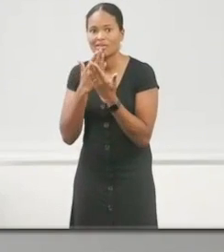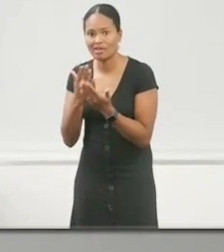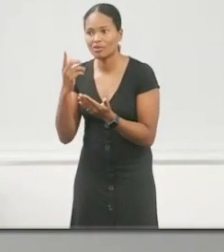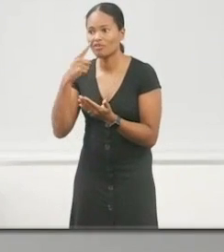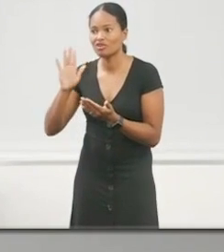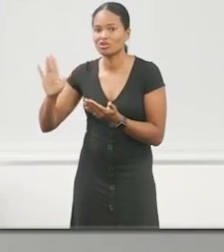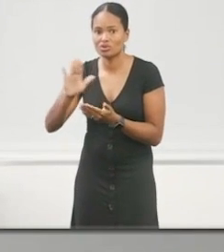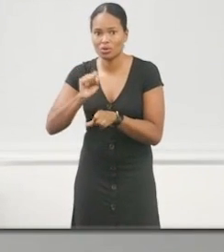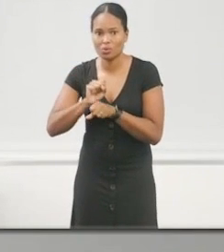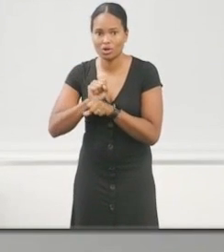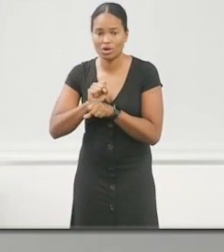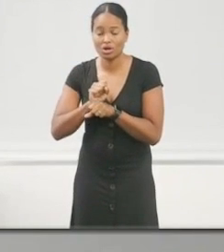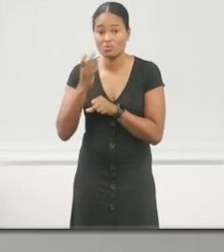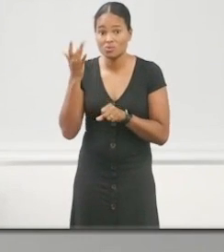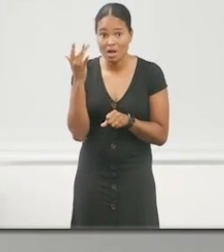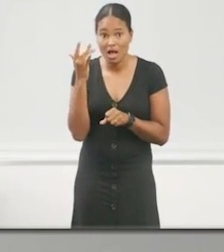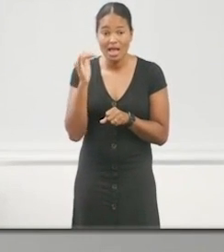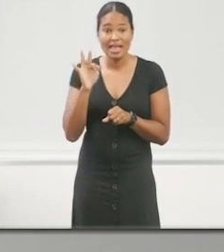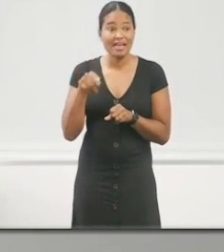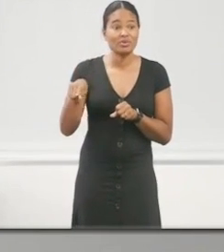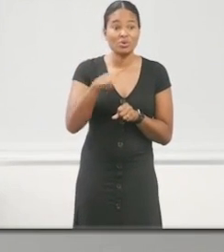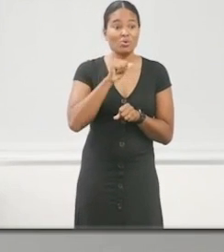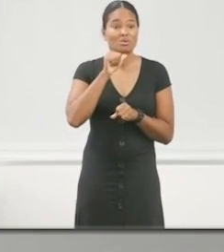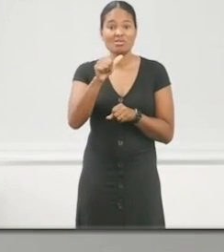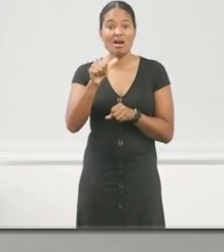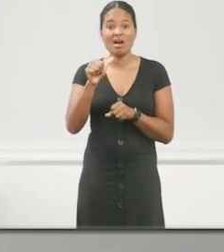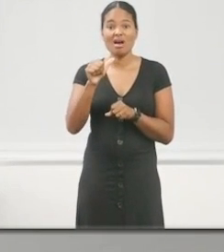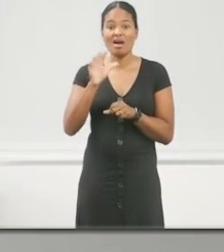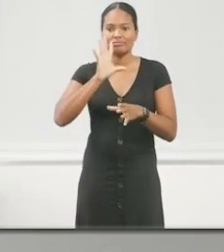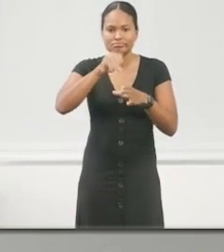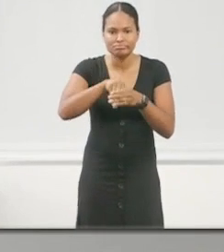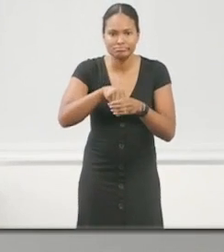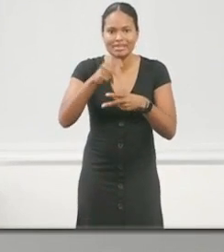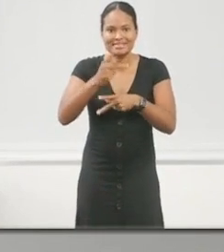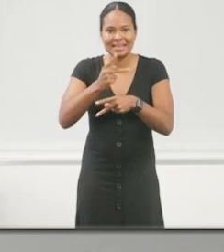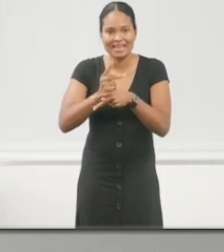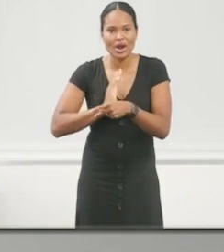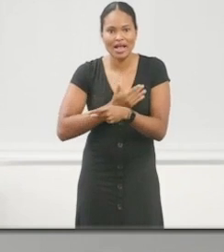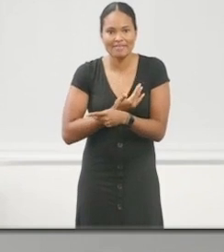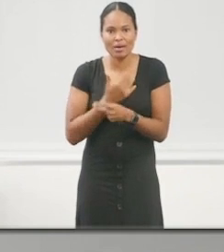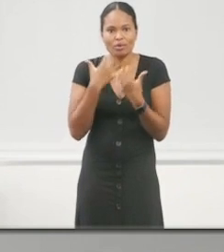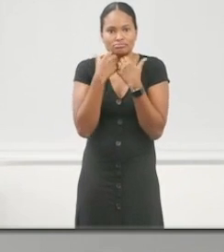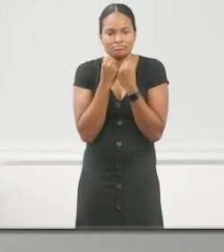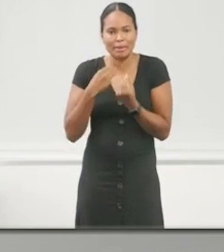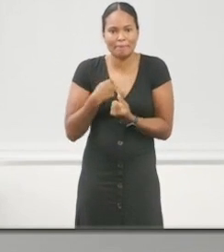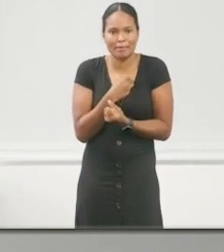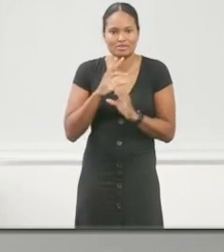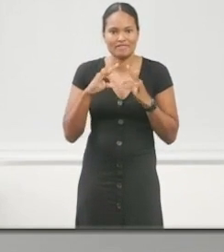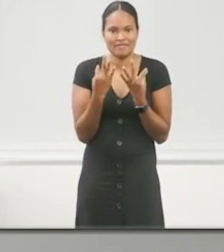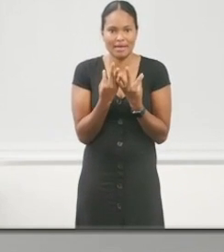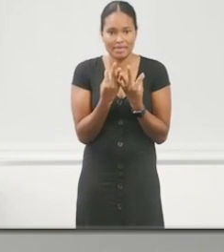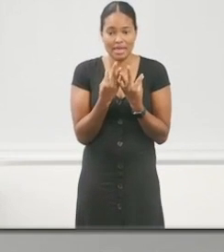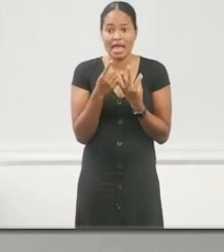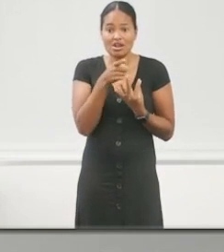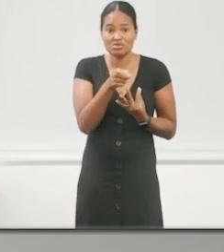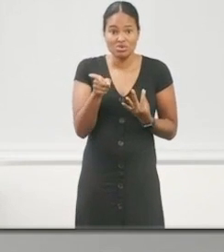I got to tell you, if you all aren't out there engaged in taking care of our loved ones and giving us that confidence that you have plans in place,